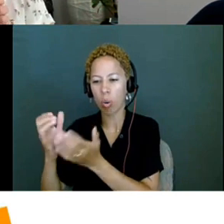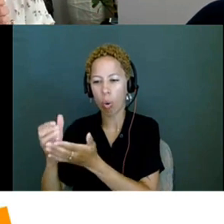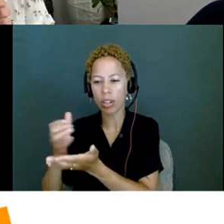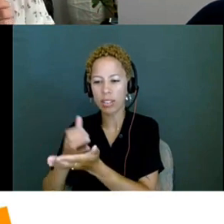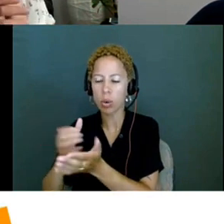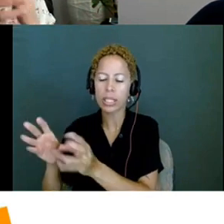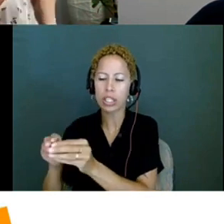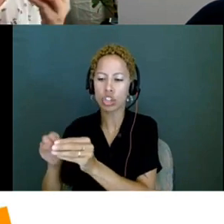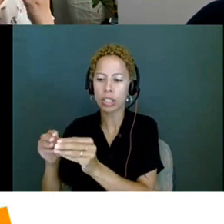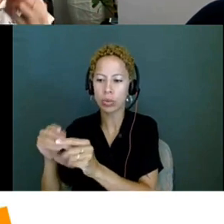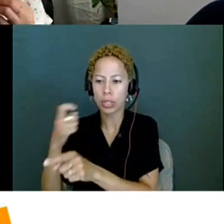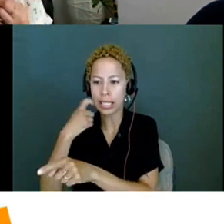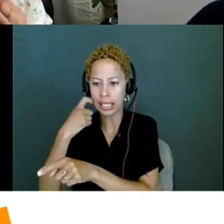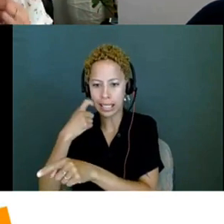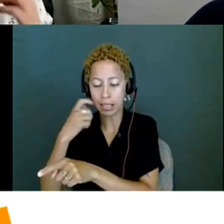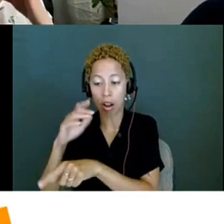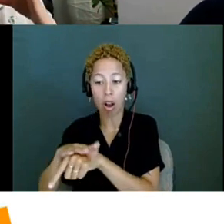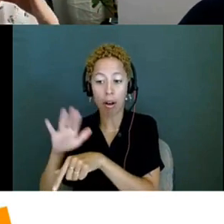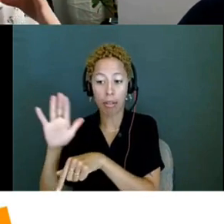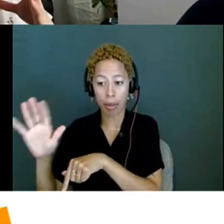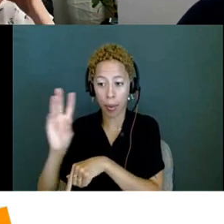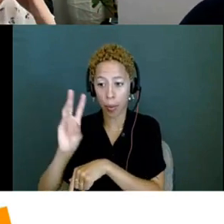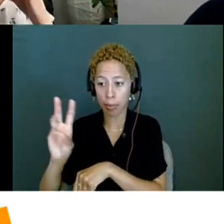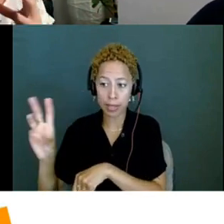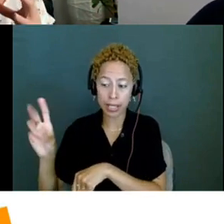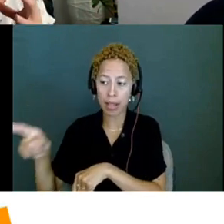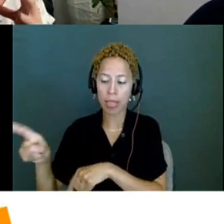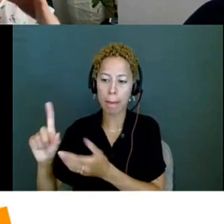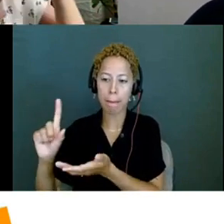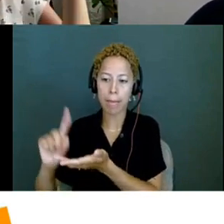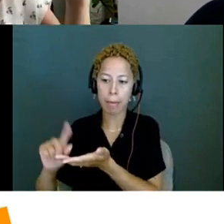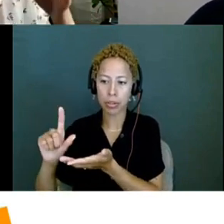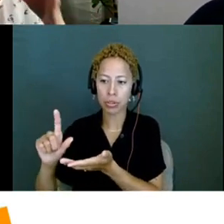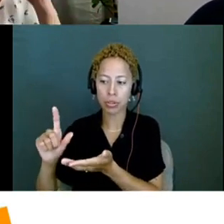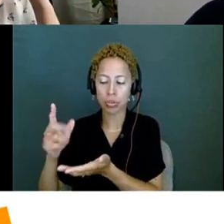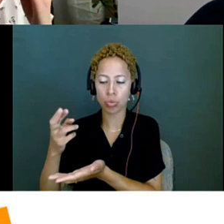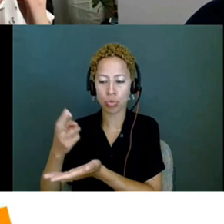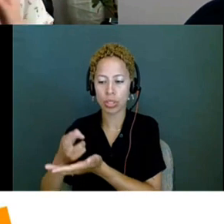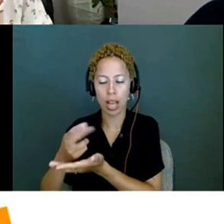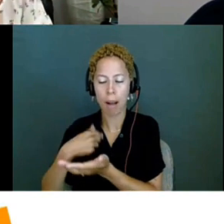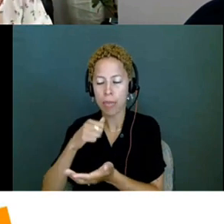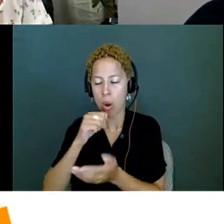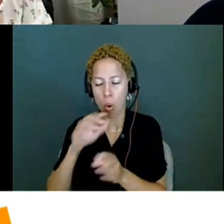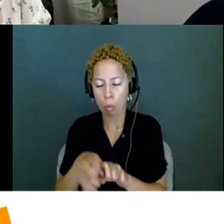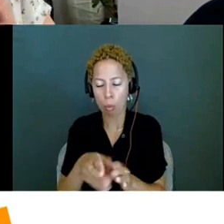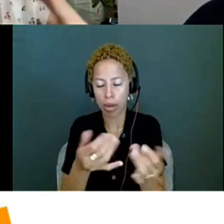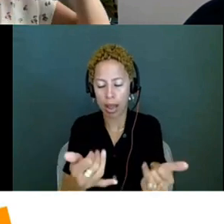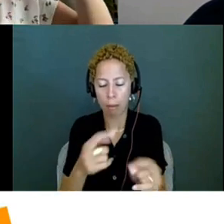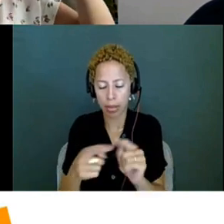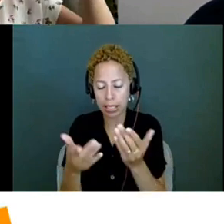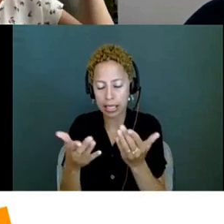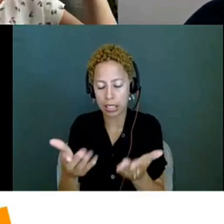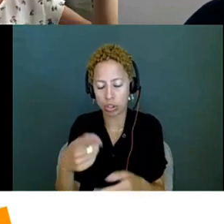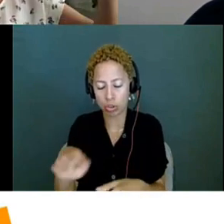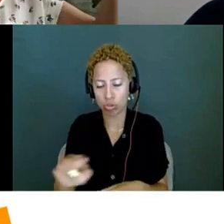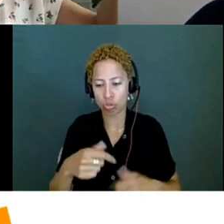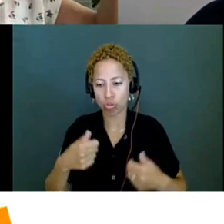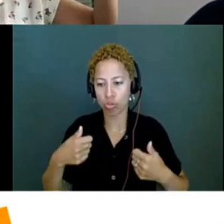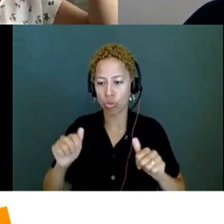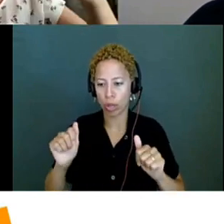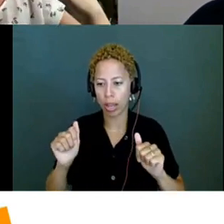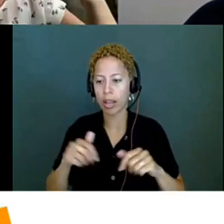session recently. On their website, they have published a resource, and I'm not going to open it here, but suggest you try it out, that